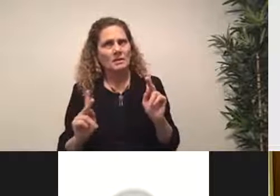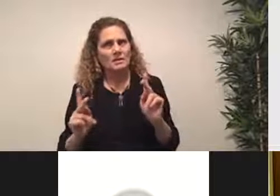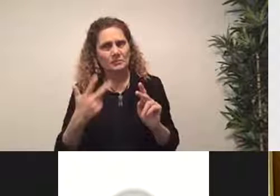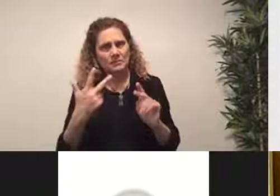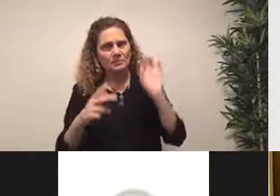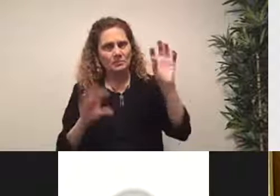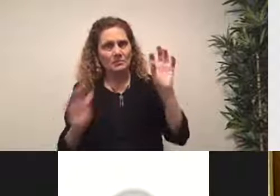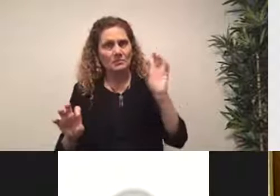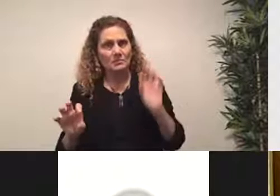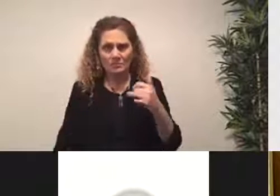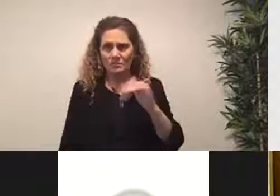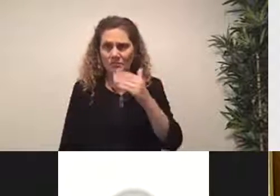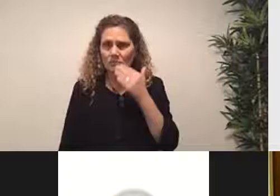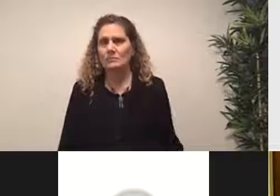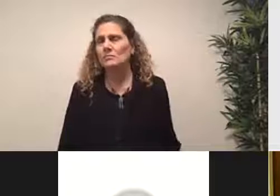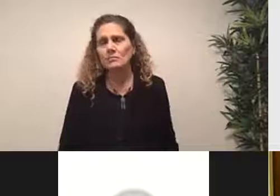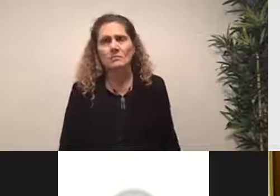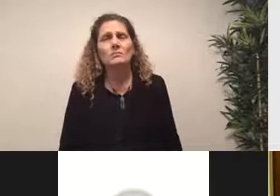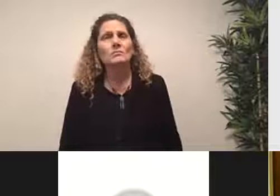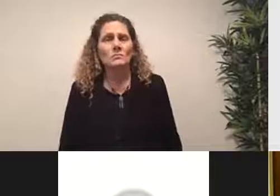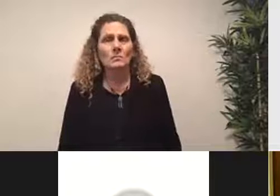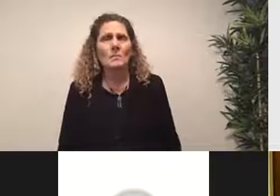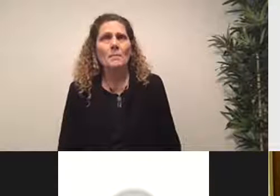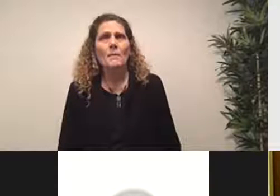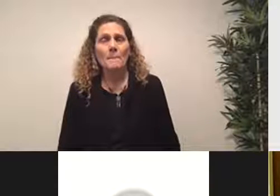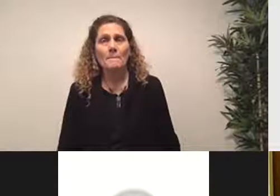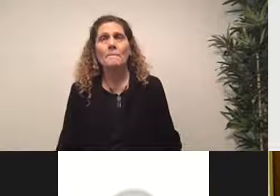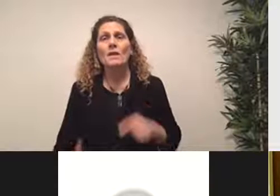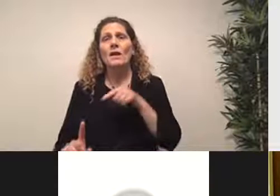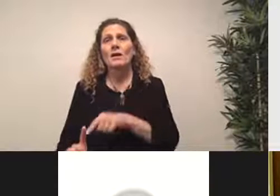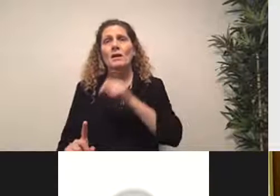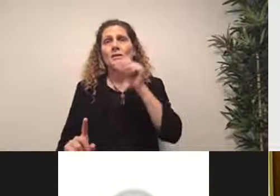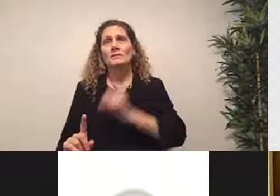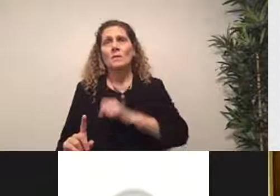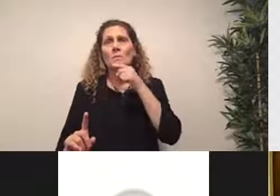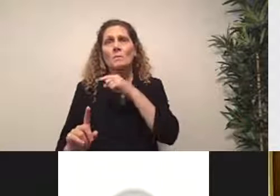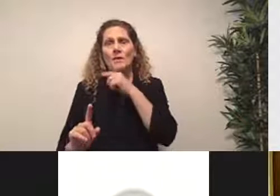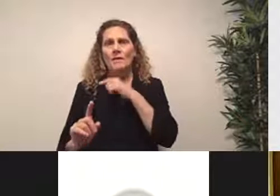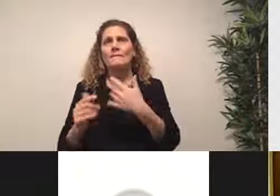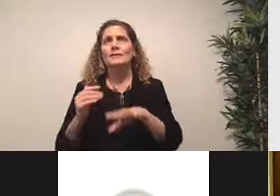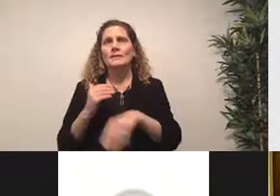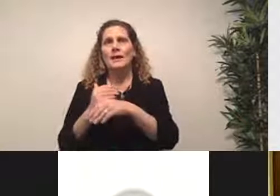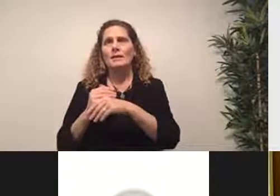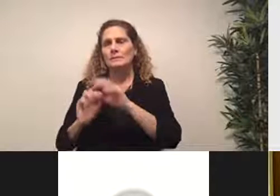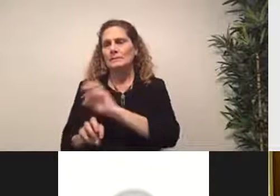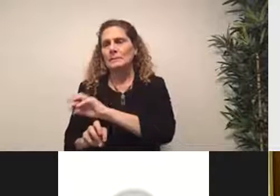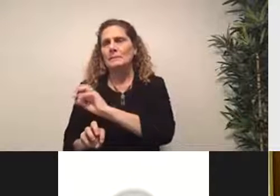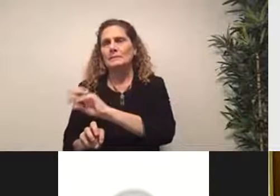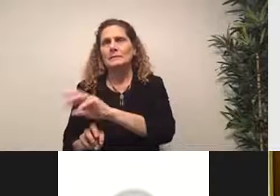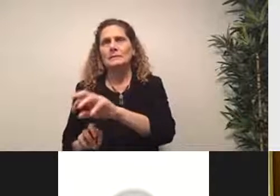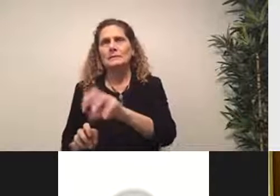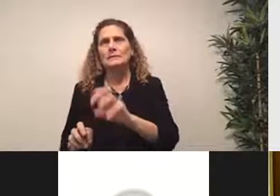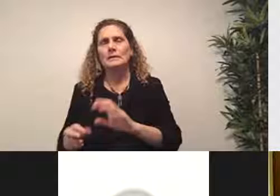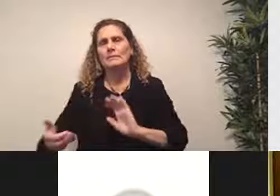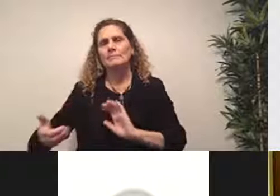that the 311 that were tested in South Milwaukee, because this has been a city-county effort. And you start to see that we are